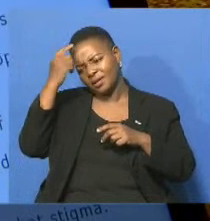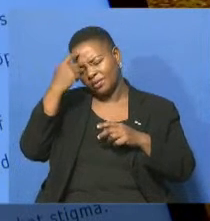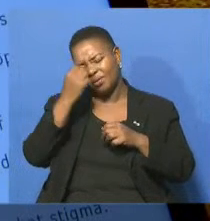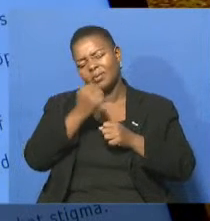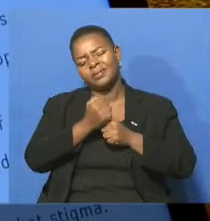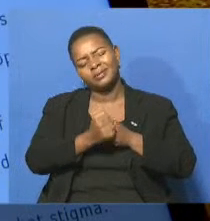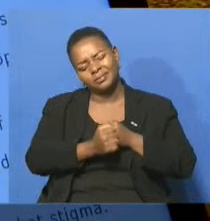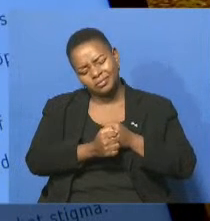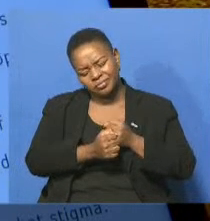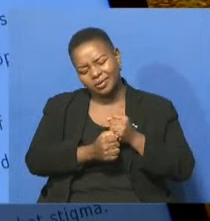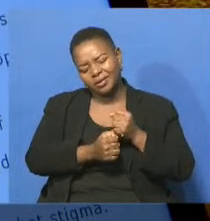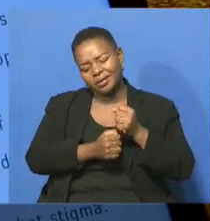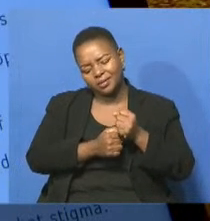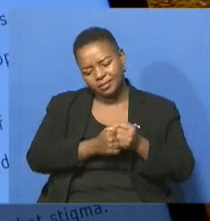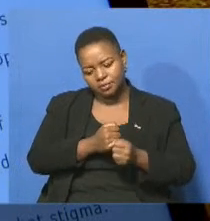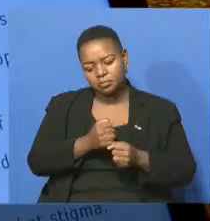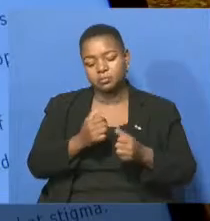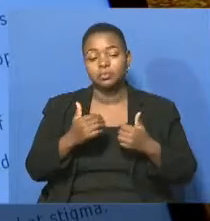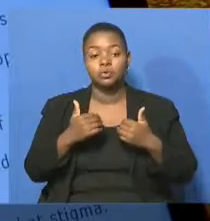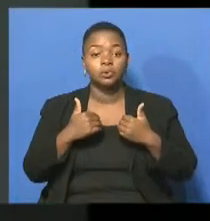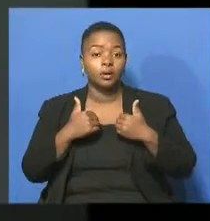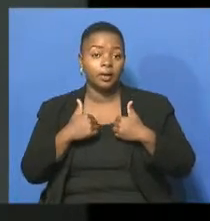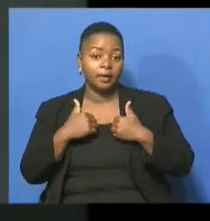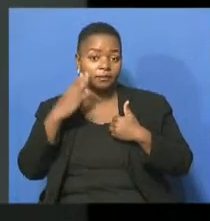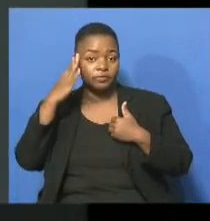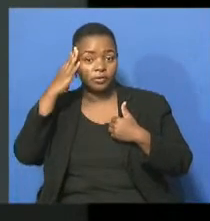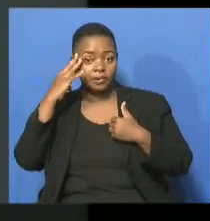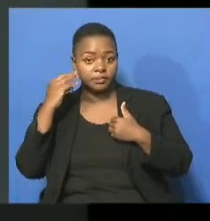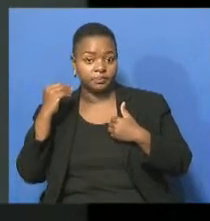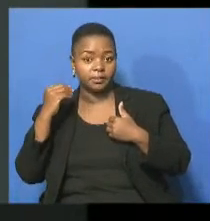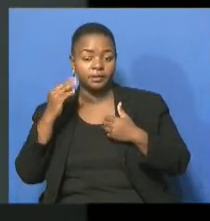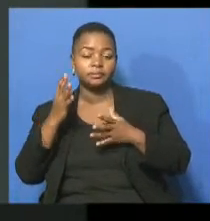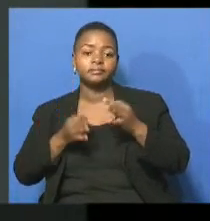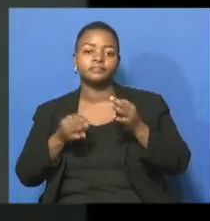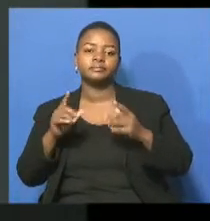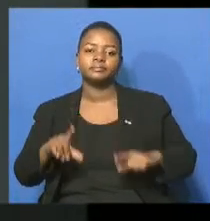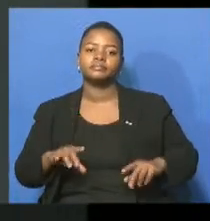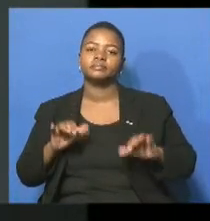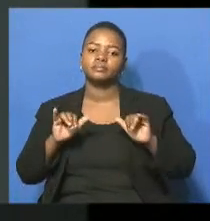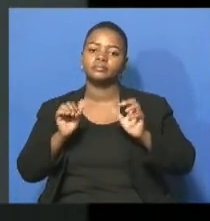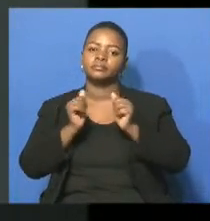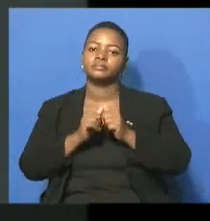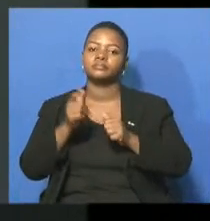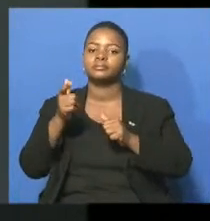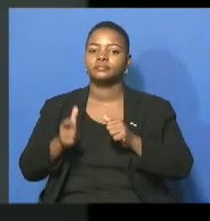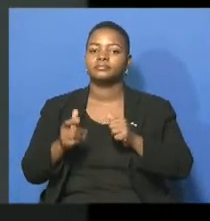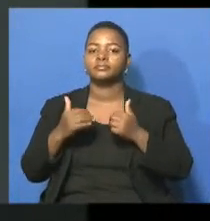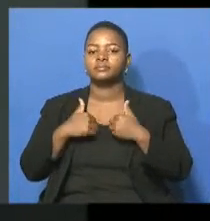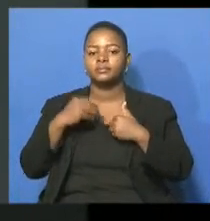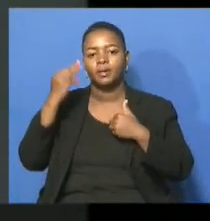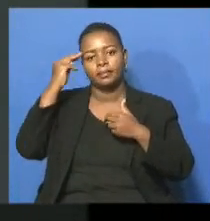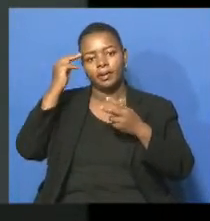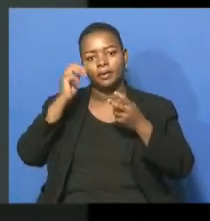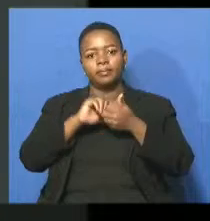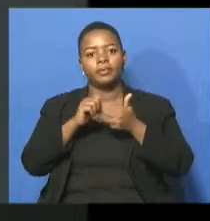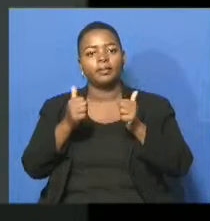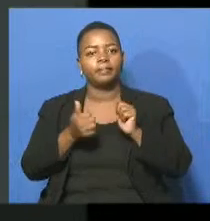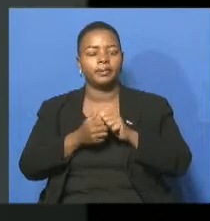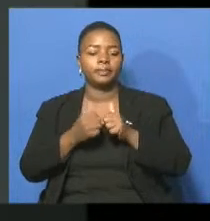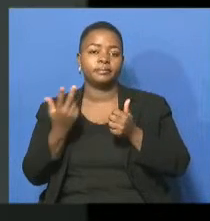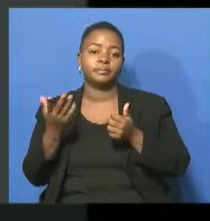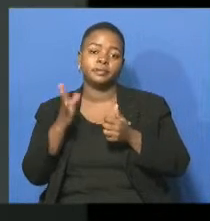struggles that you go through when you are living with somebody with mental illness in terms of the scarcity